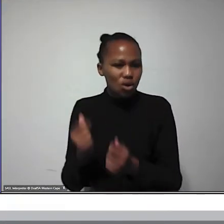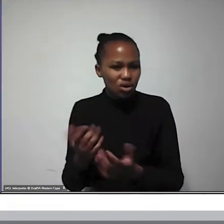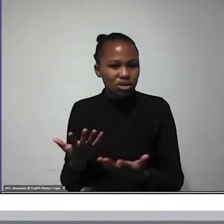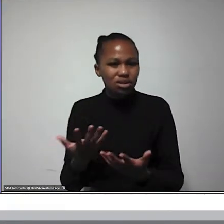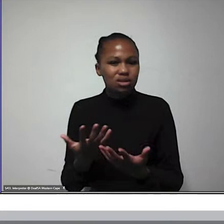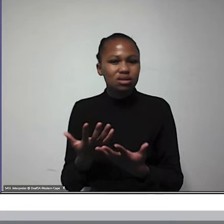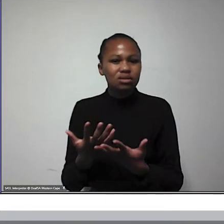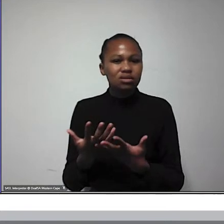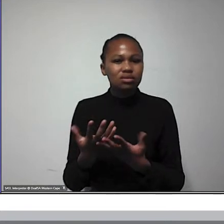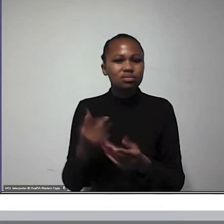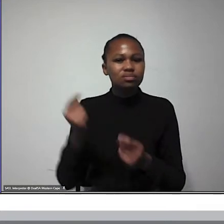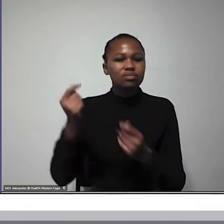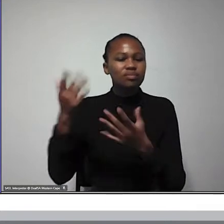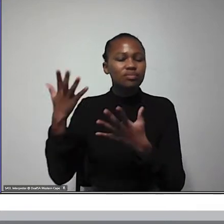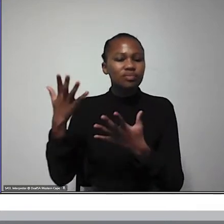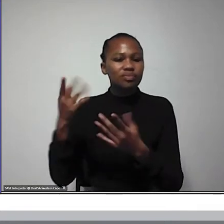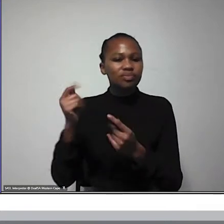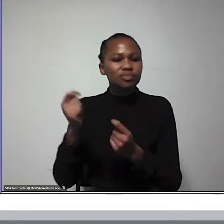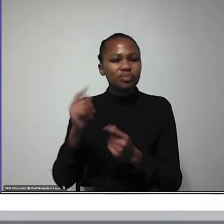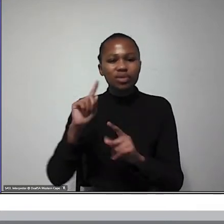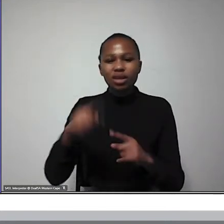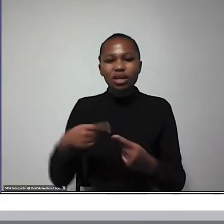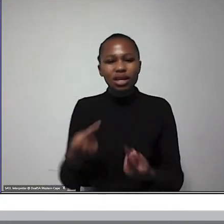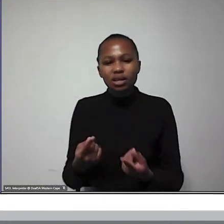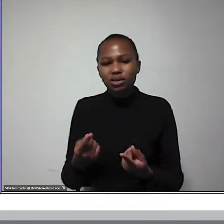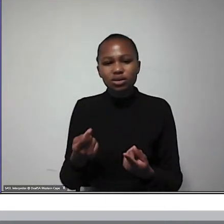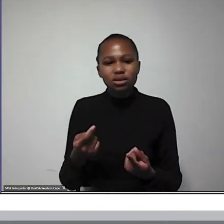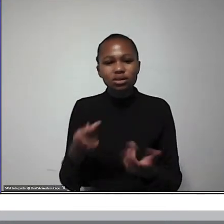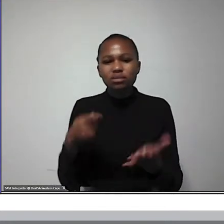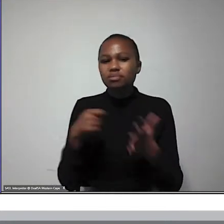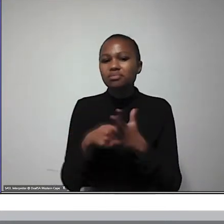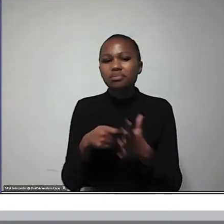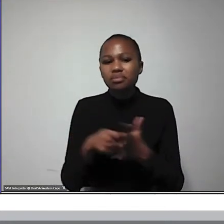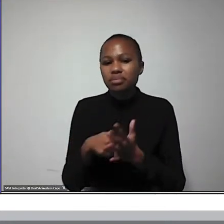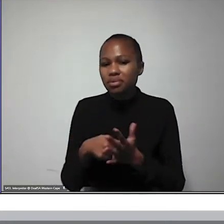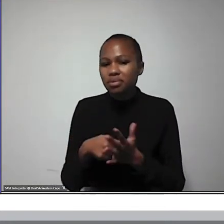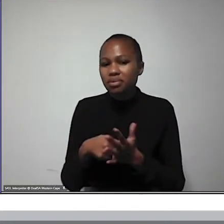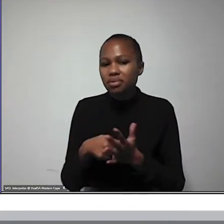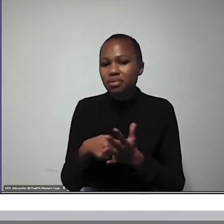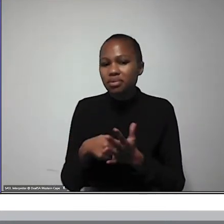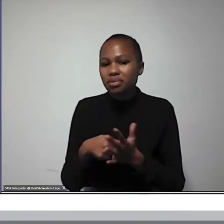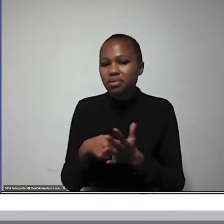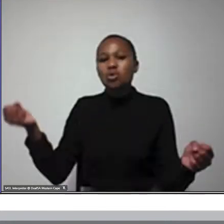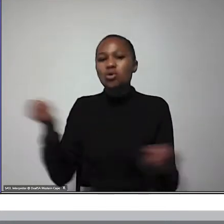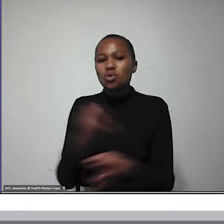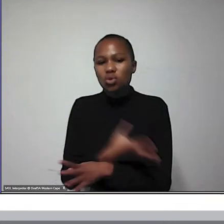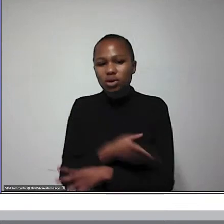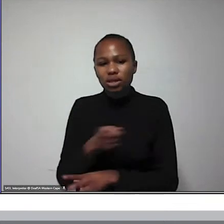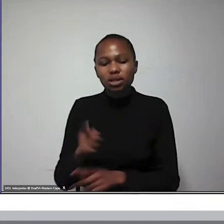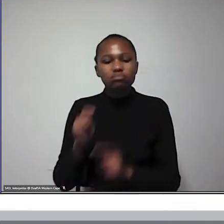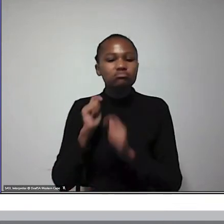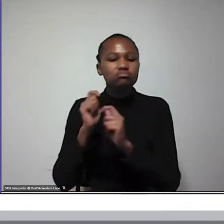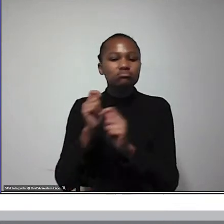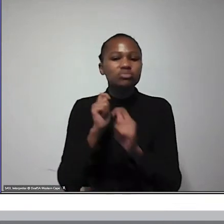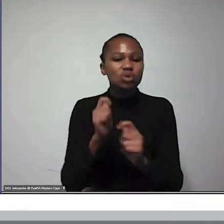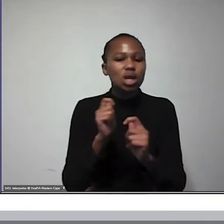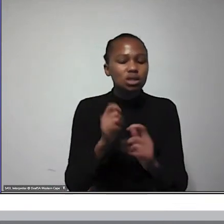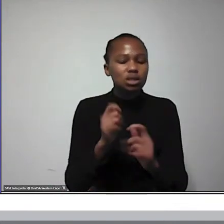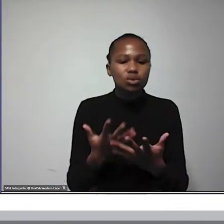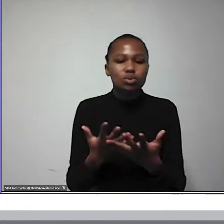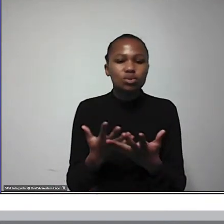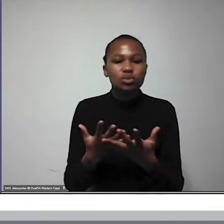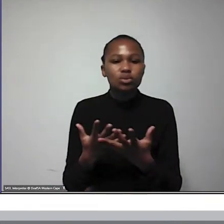the price at which you're able to produce and manufacture, a lot of that also has to do, and transport, a lot of it has to do with, you know, a